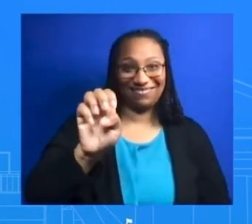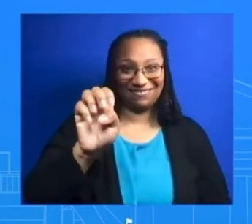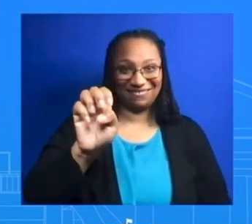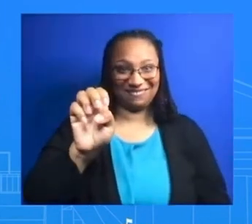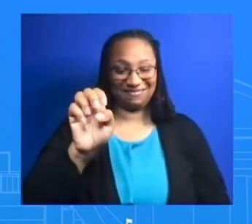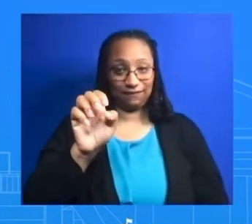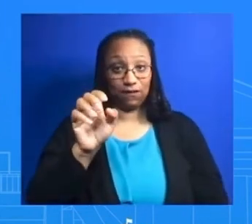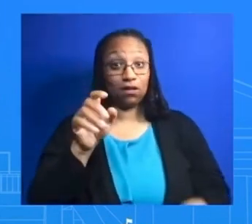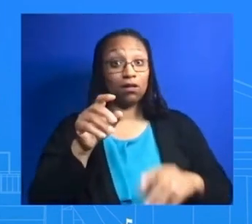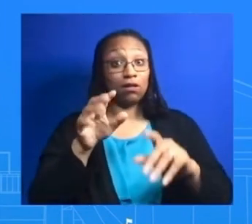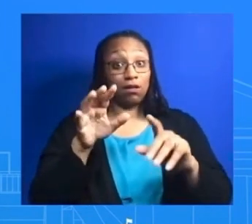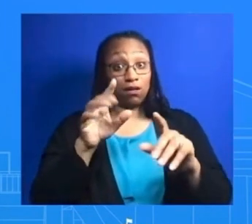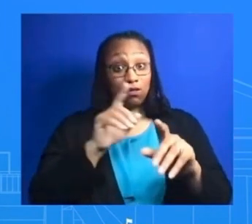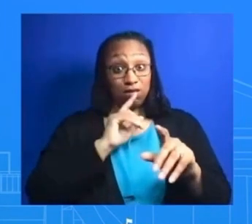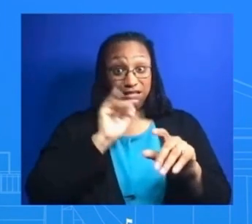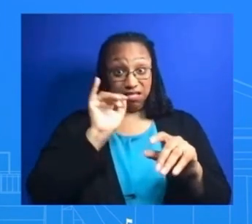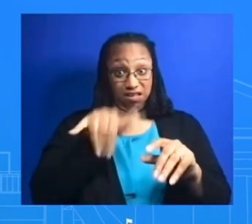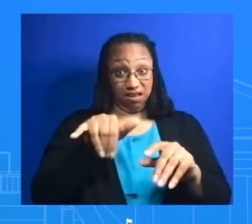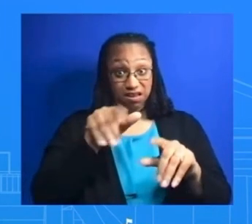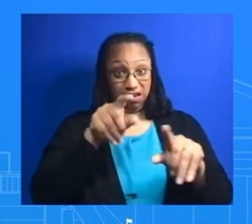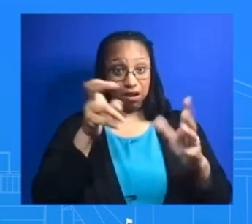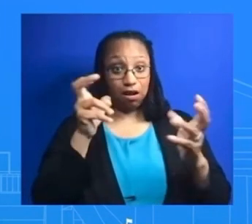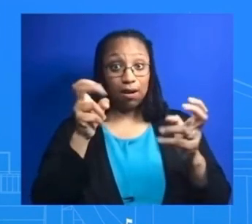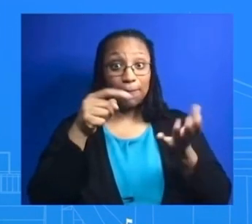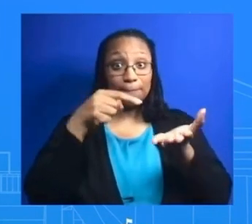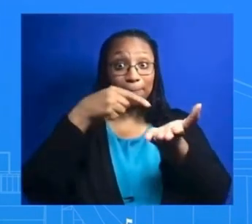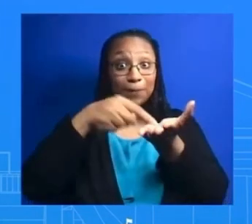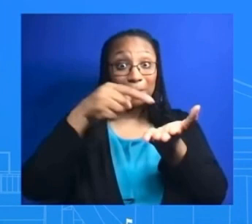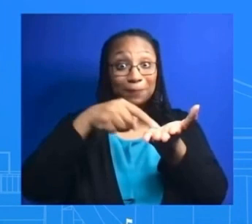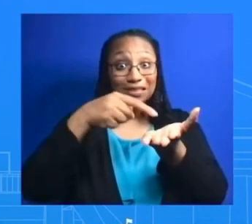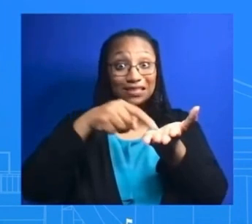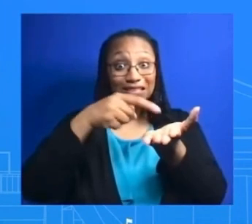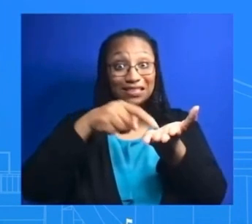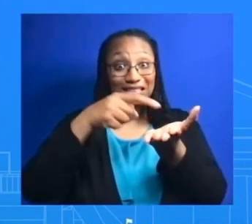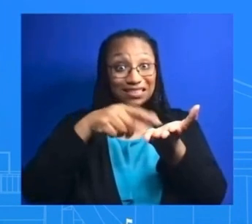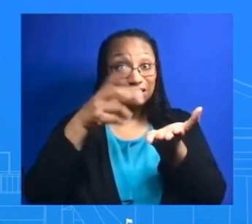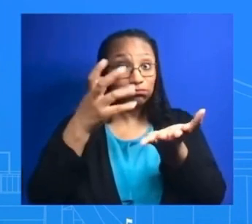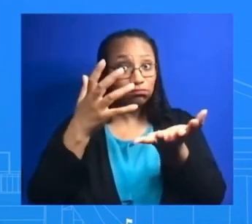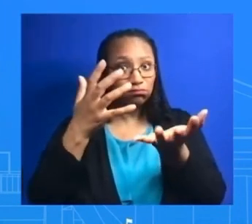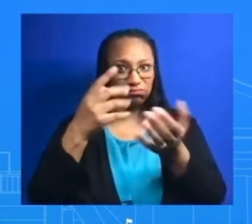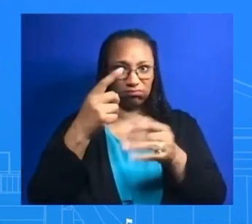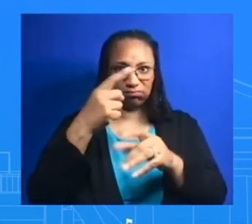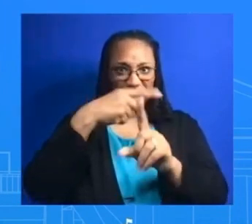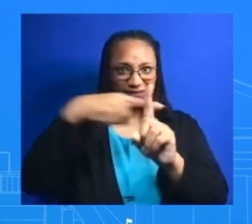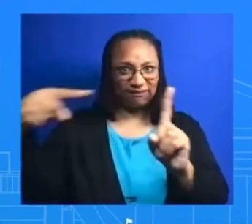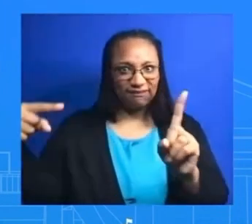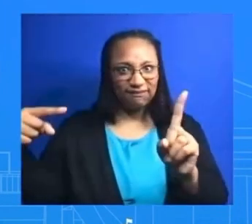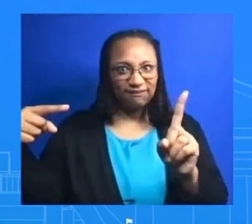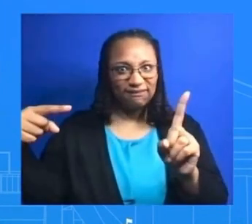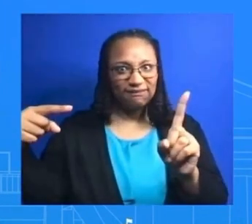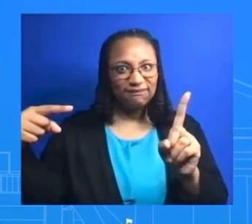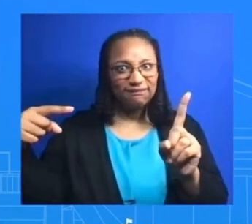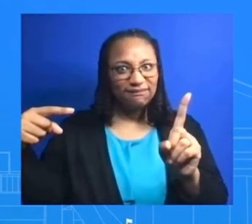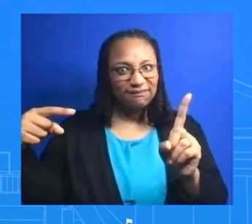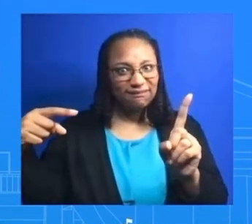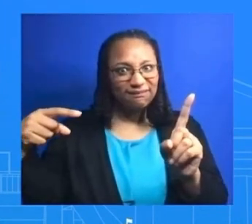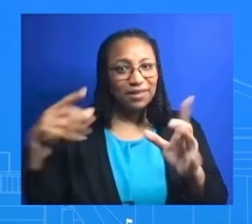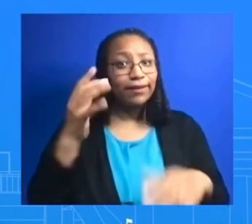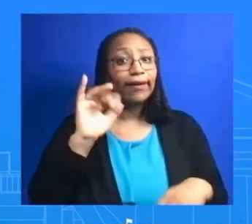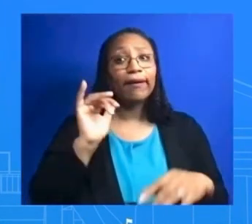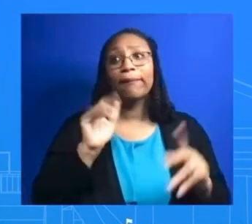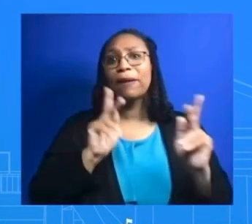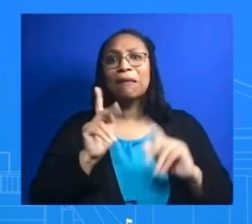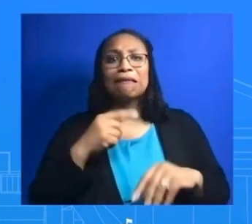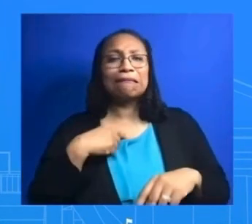undergraduate students. So think about the students that said, I can't go to college because I can't afford the $600, $700. Those are going to be cut in